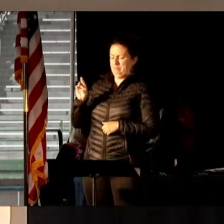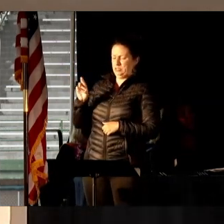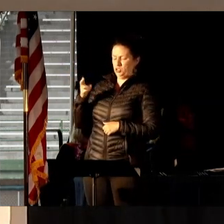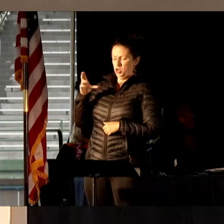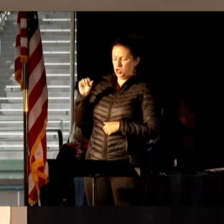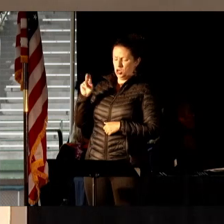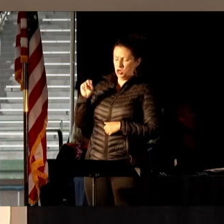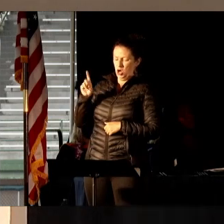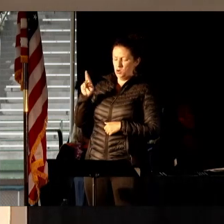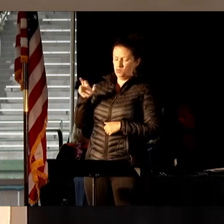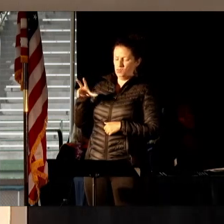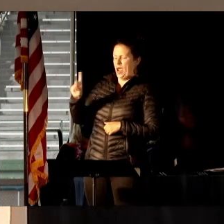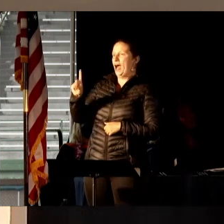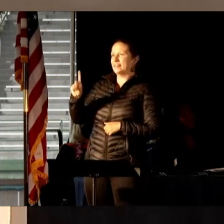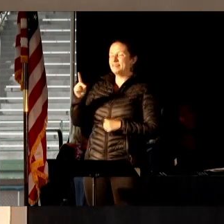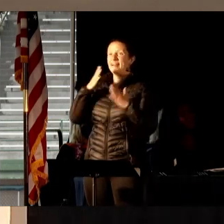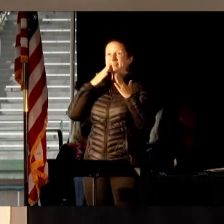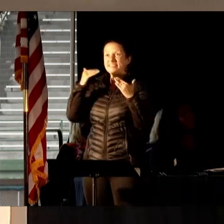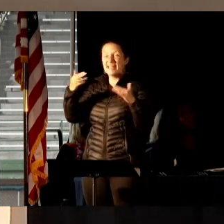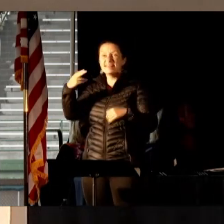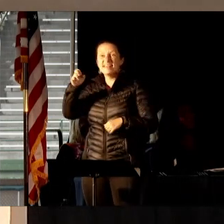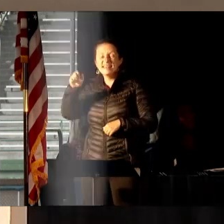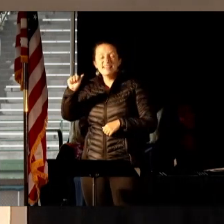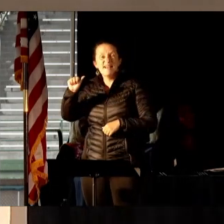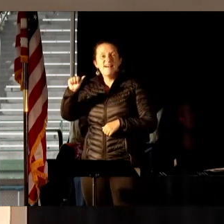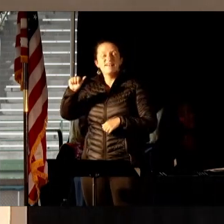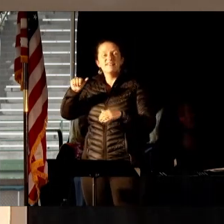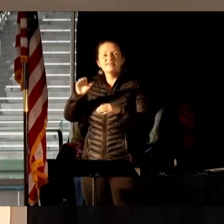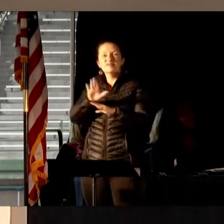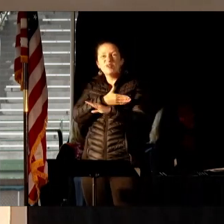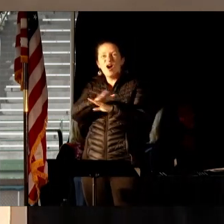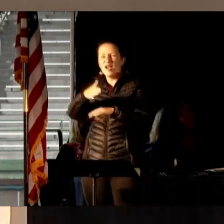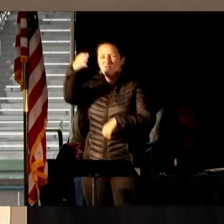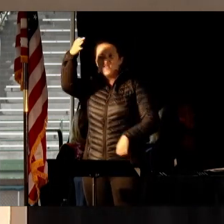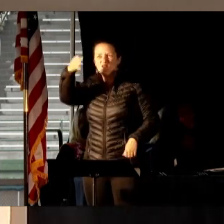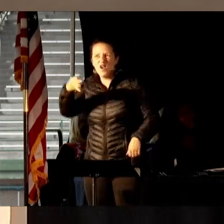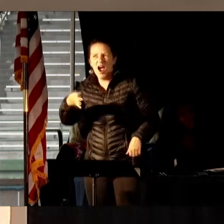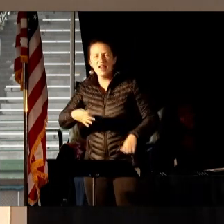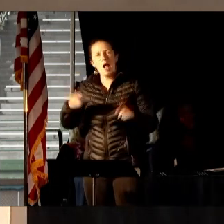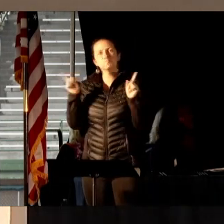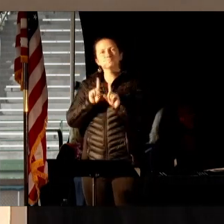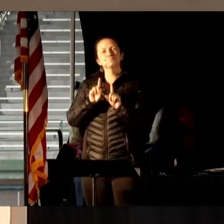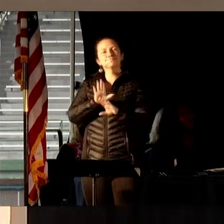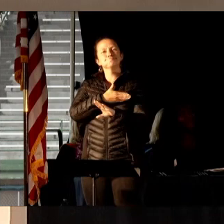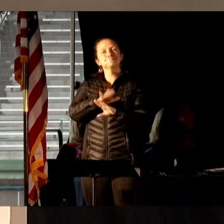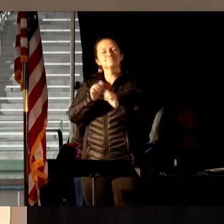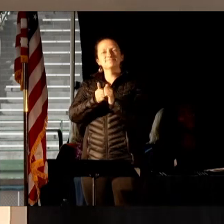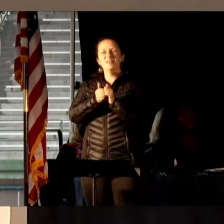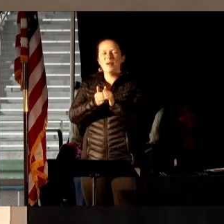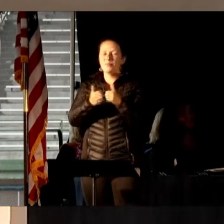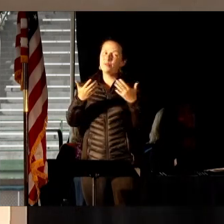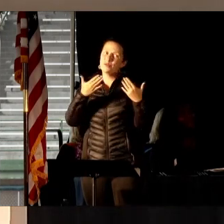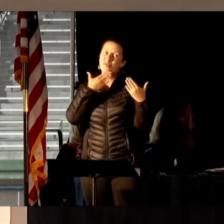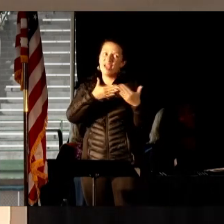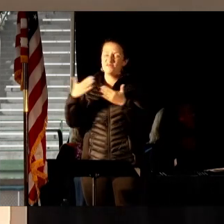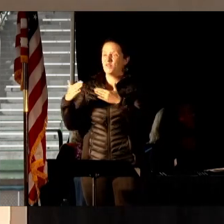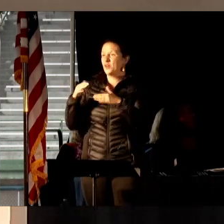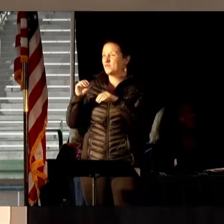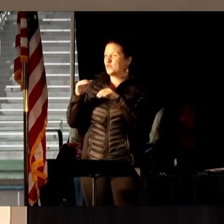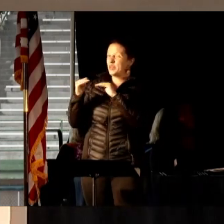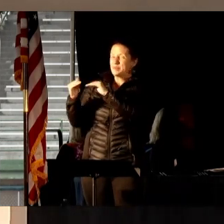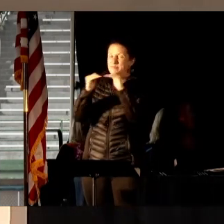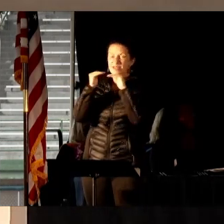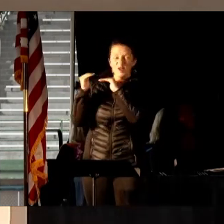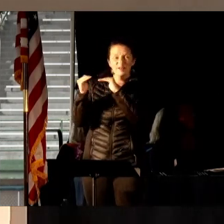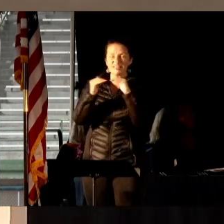Gila song every single Friday. We are grateful for our peers, us, the class of 2022, for the year